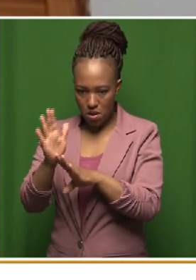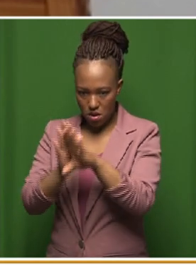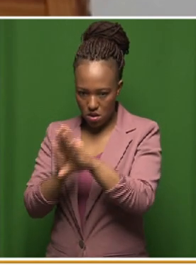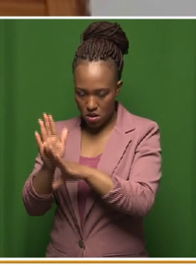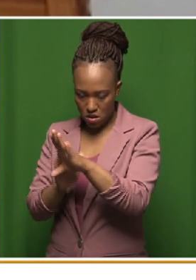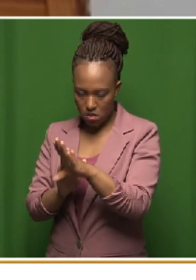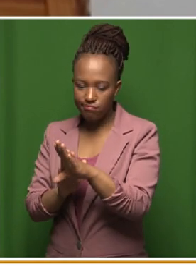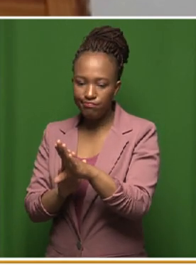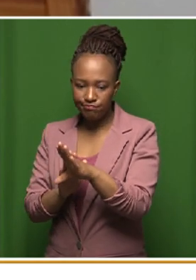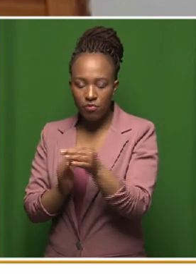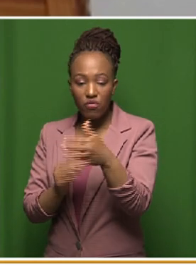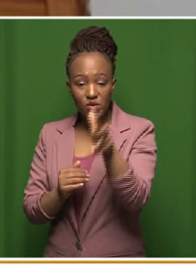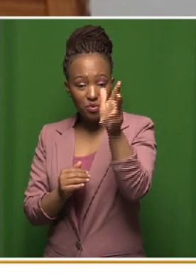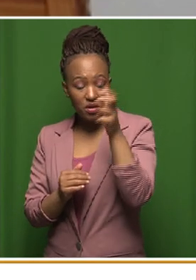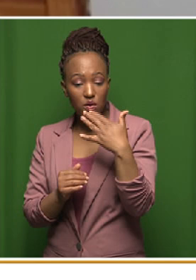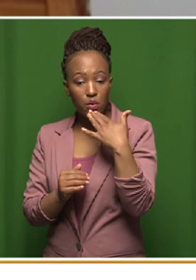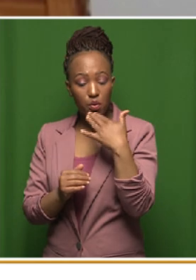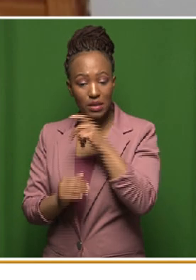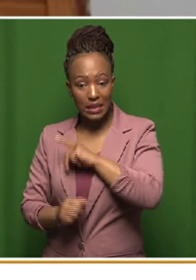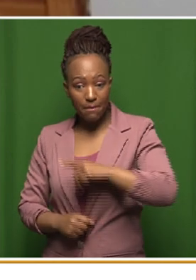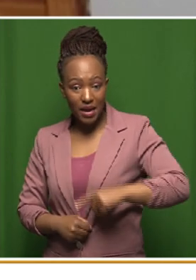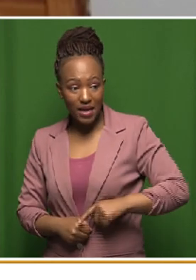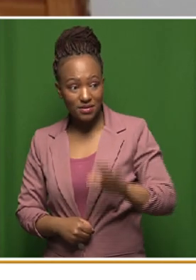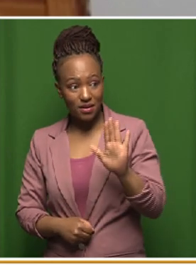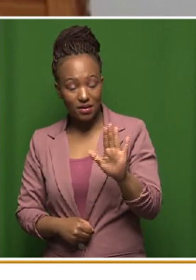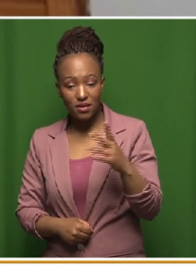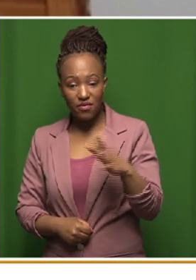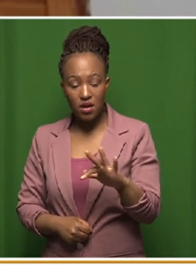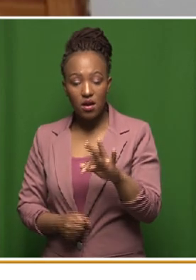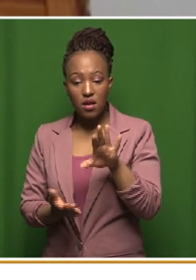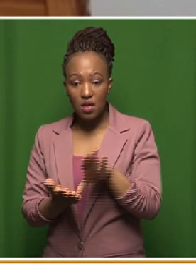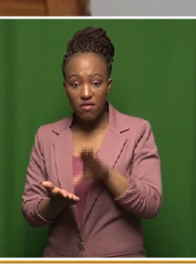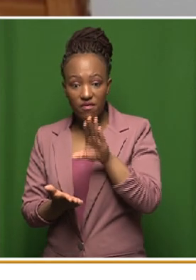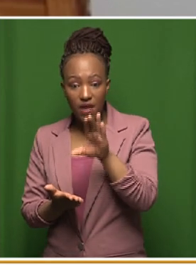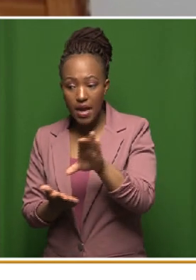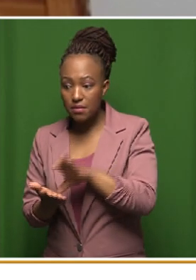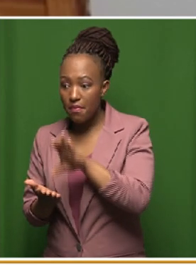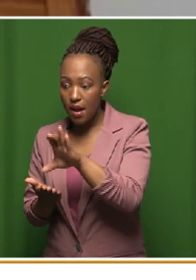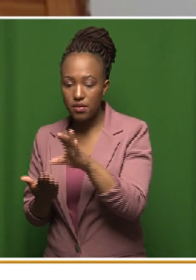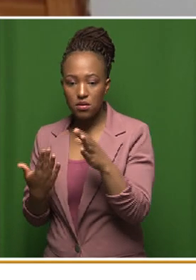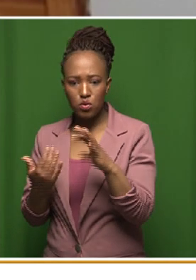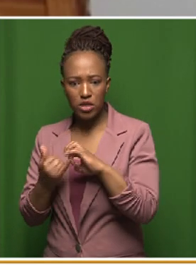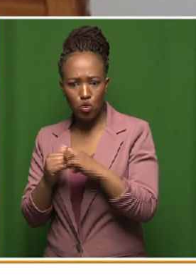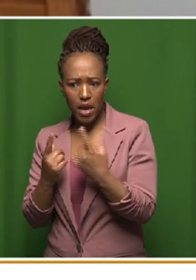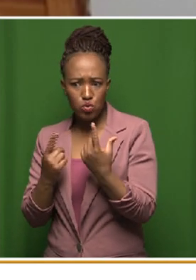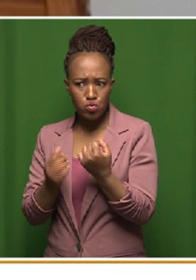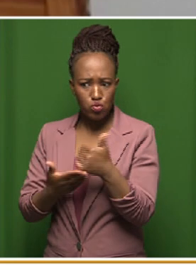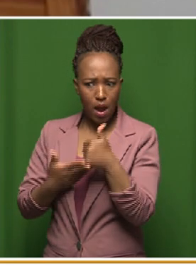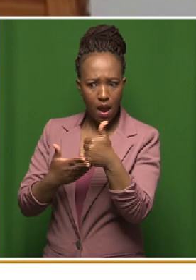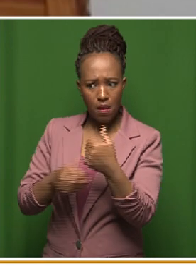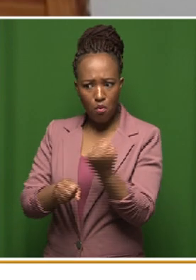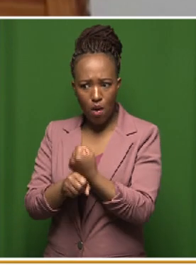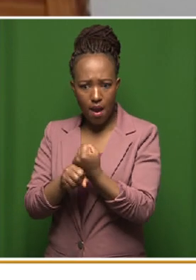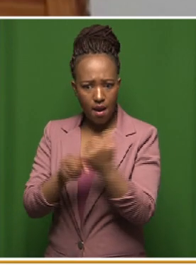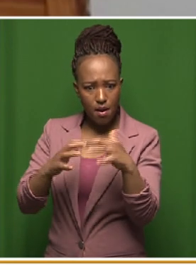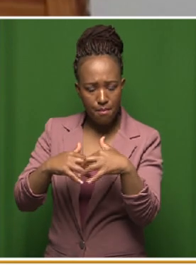from different sectors within government, the things that are being done, the investment that's being made, and how they're going to try and help create